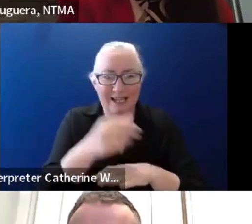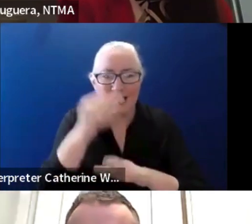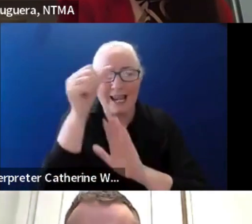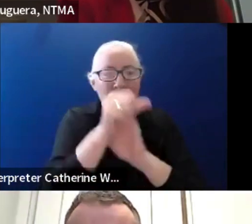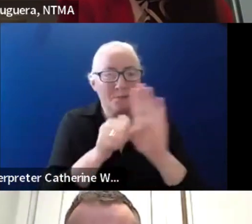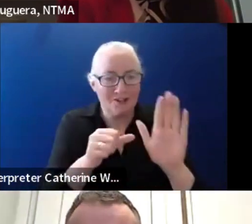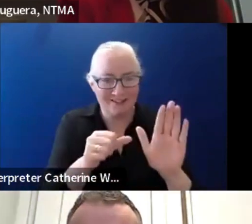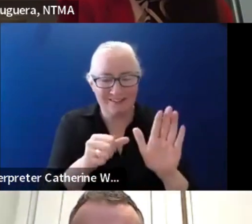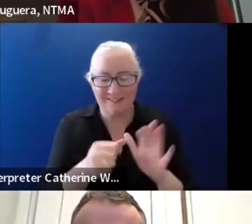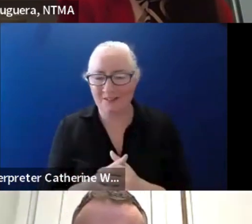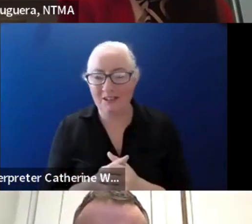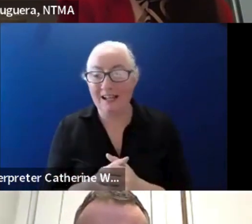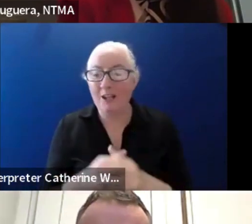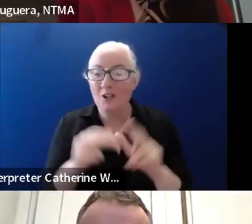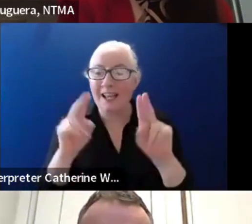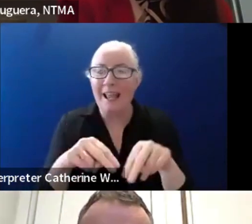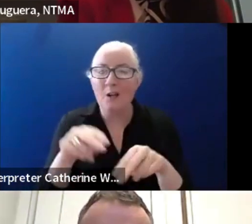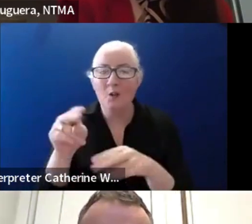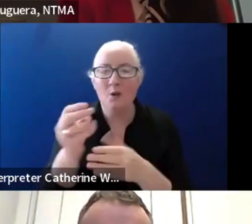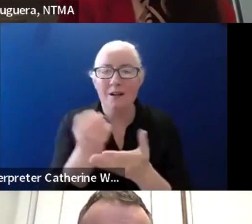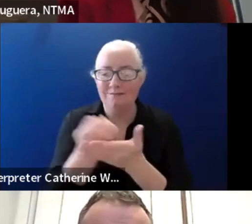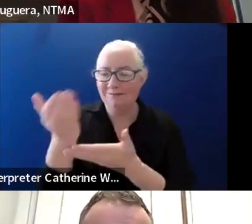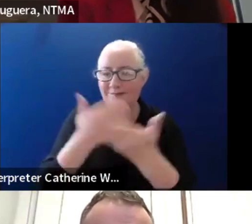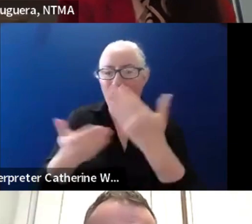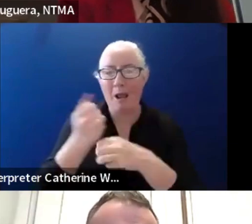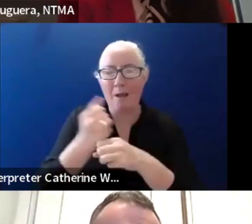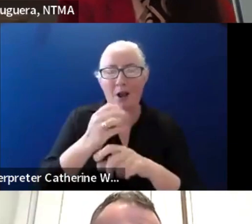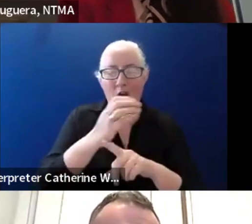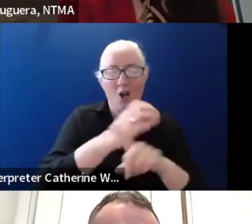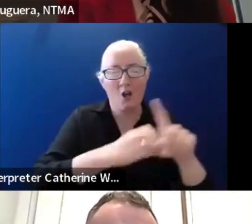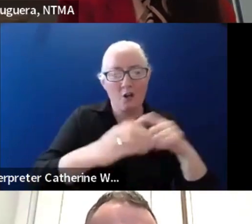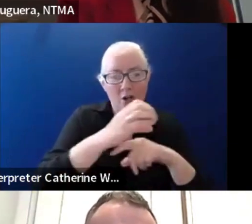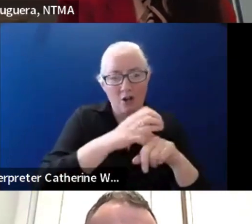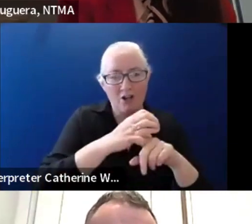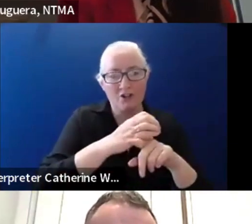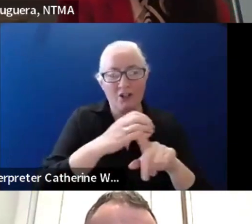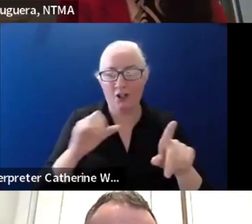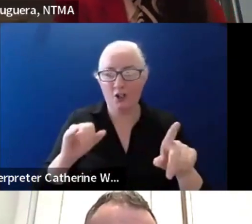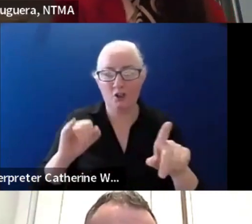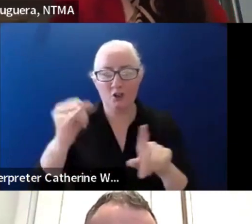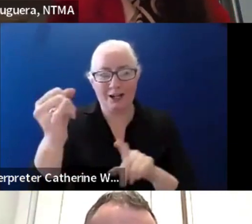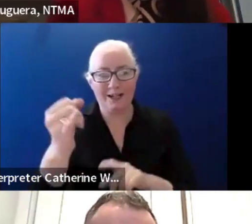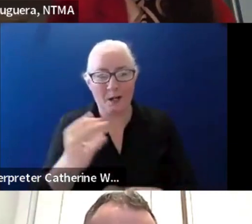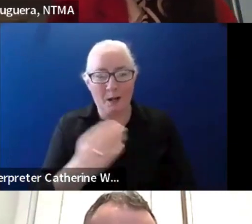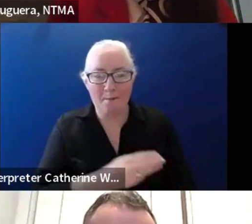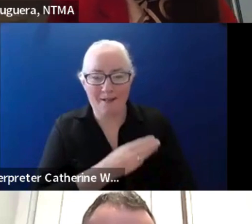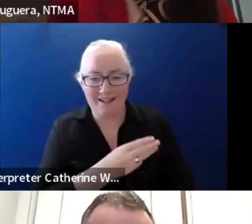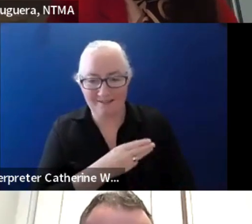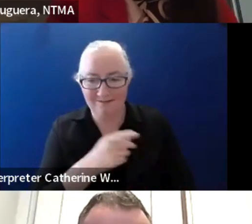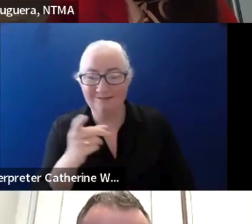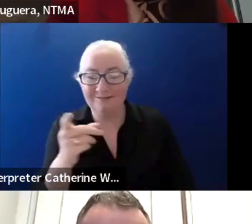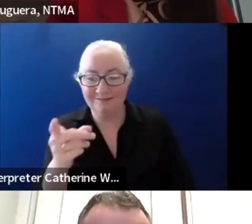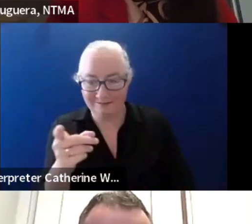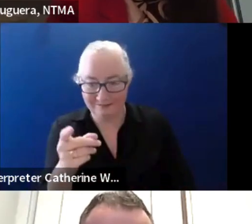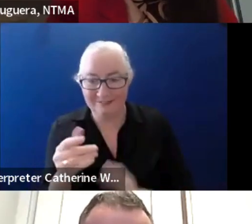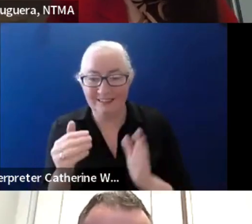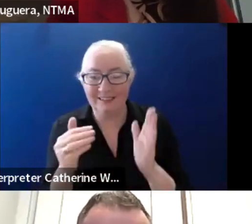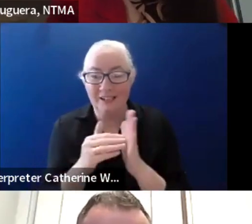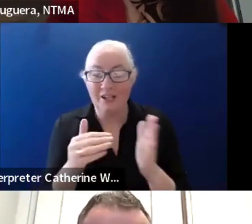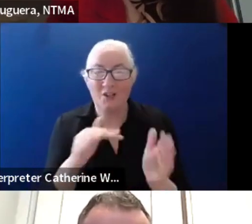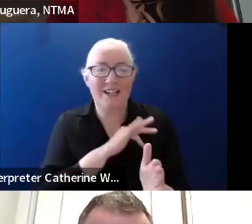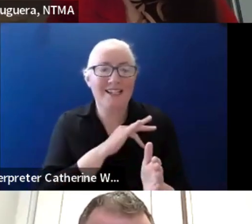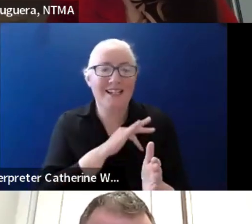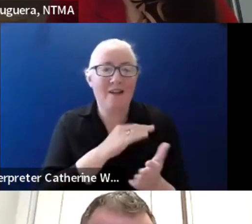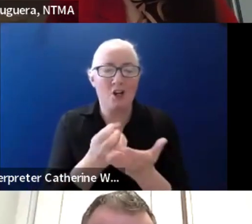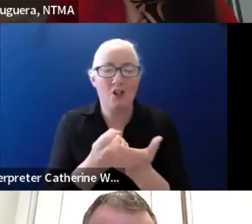experience. Forgive me. Could you tell us a little more about the cultural agility journey, please? Yes, of course. Just as a